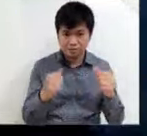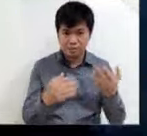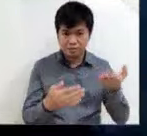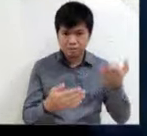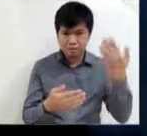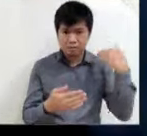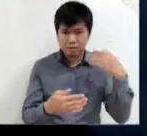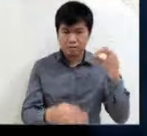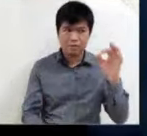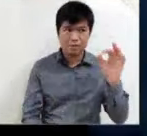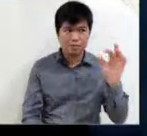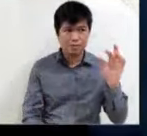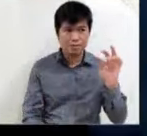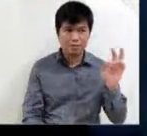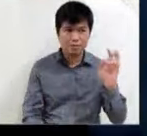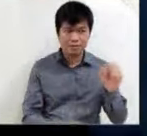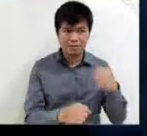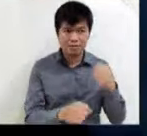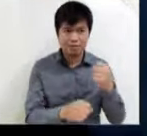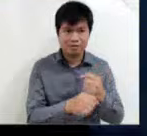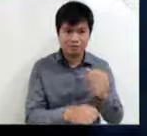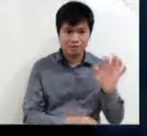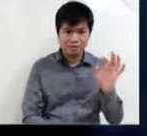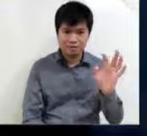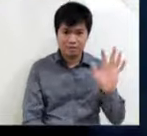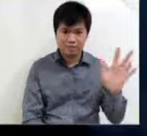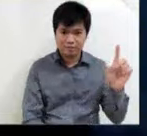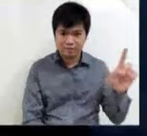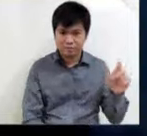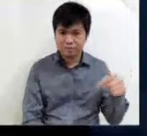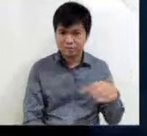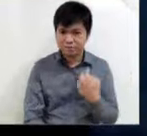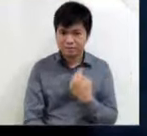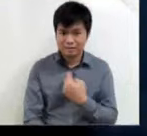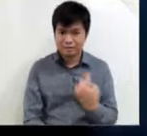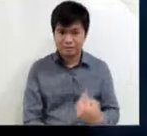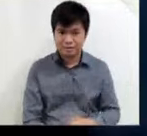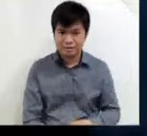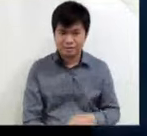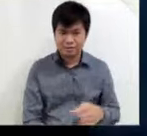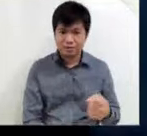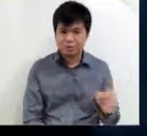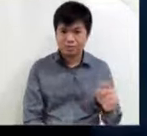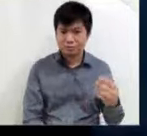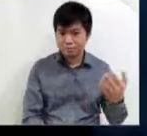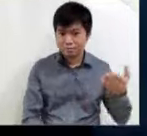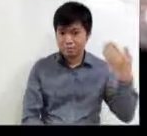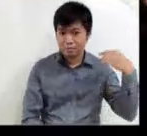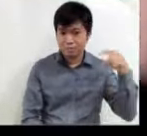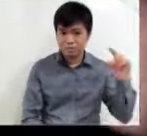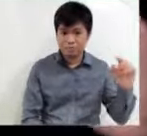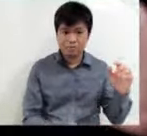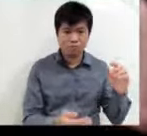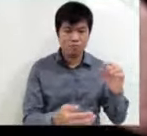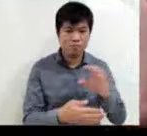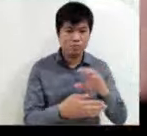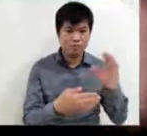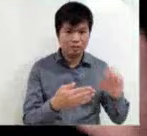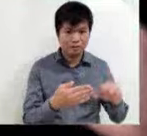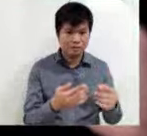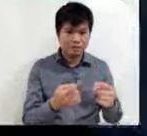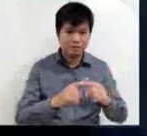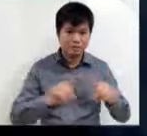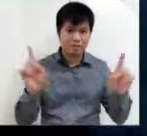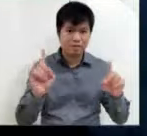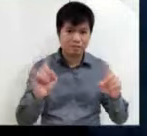Right. It, when you think about what China was then and what it is now, it's completely different. But that mutual defense treaty has